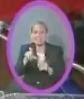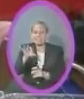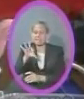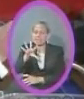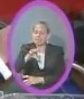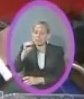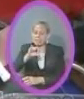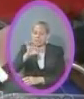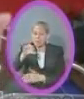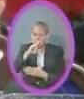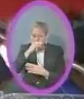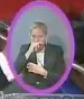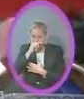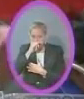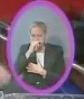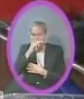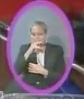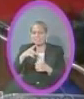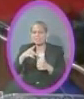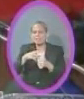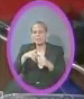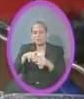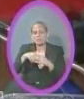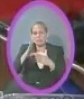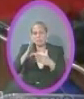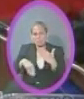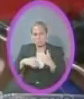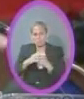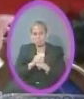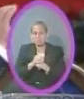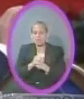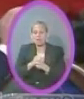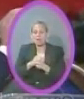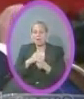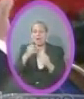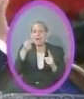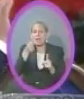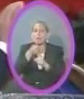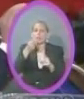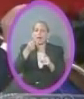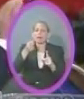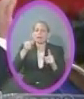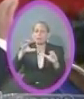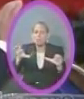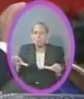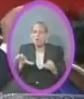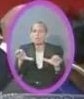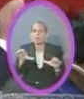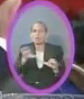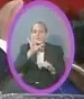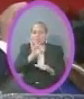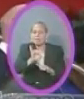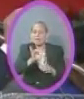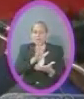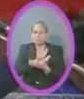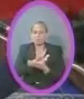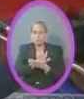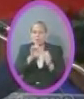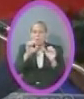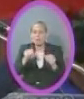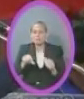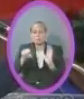of its kids, that's the first consequence. That dramatically impacts the performance of that school, possibly the